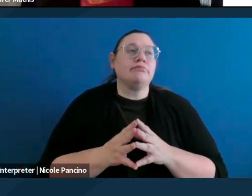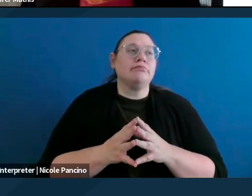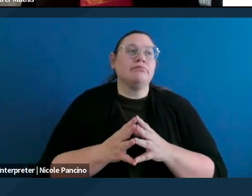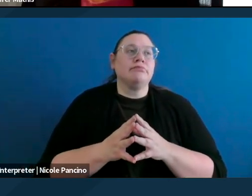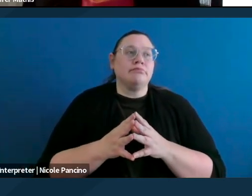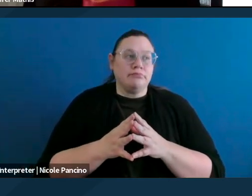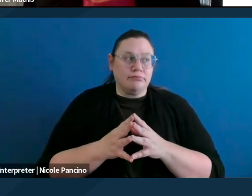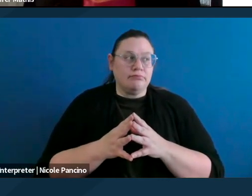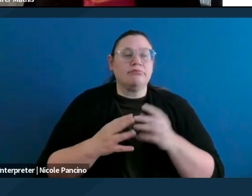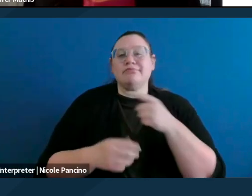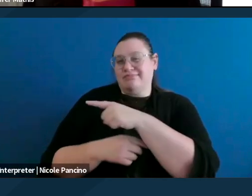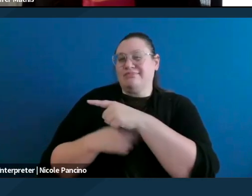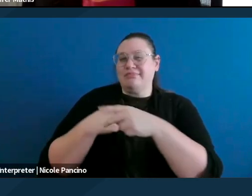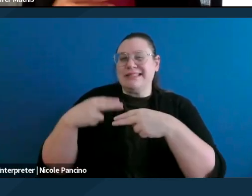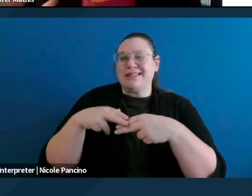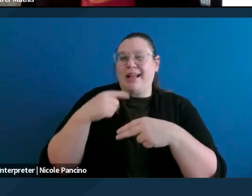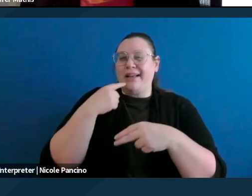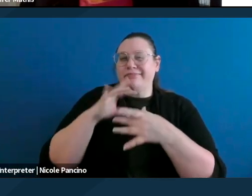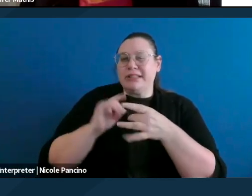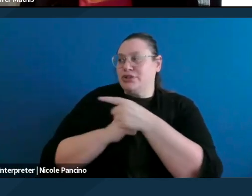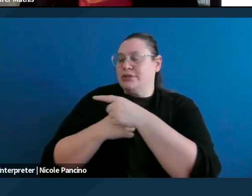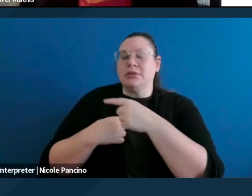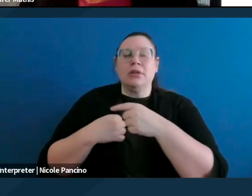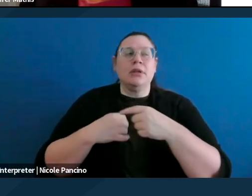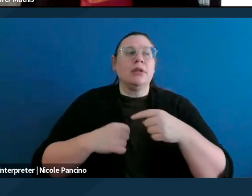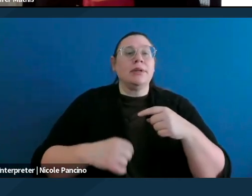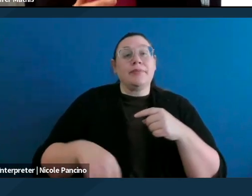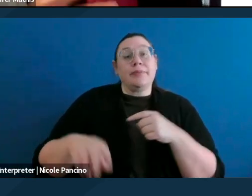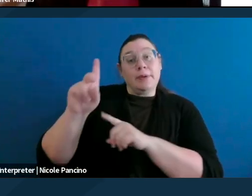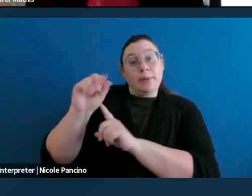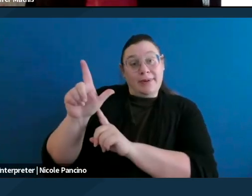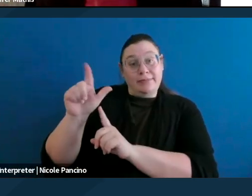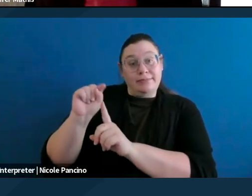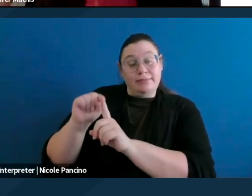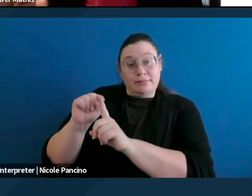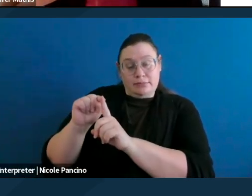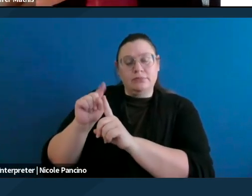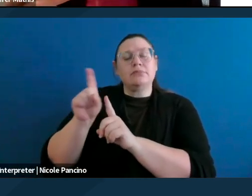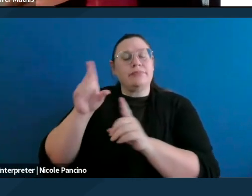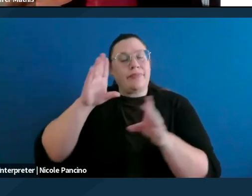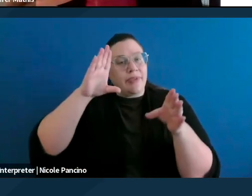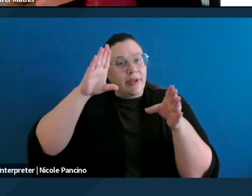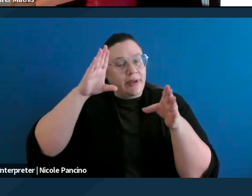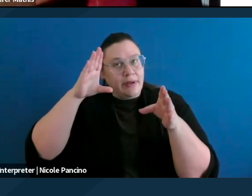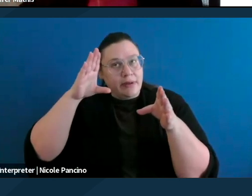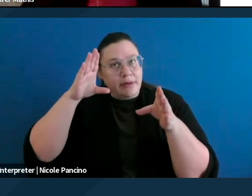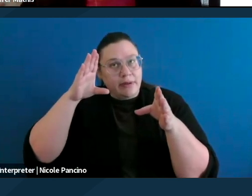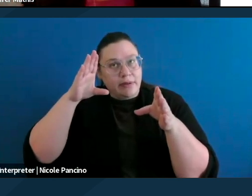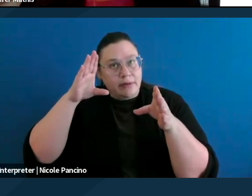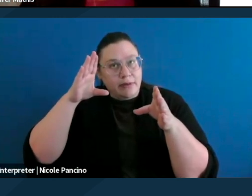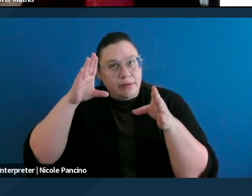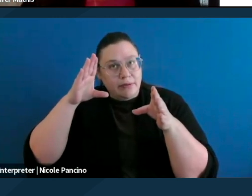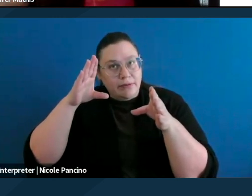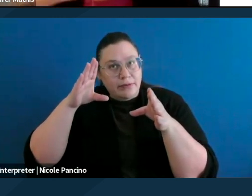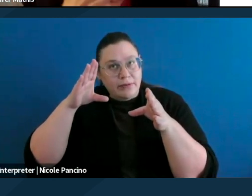the slide notes that the Department of Labor focused on for the